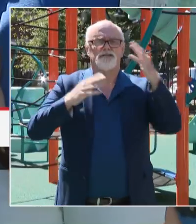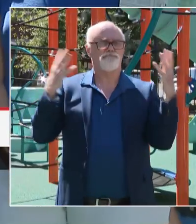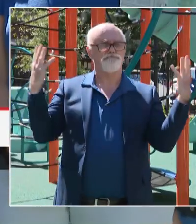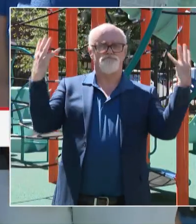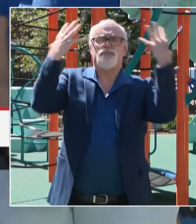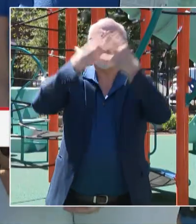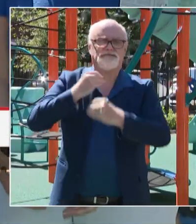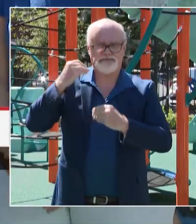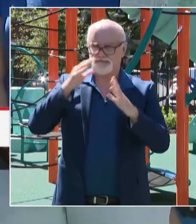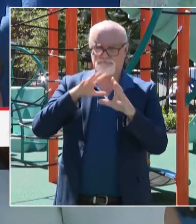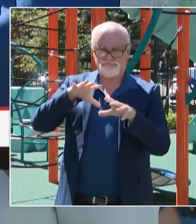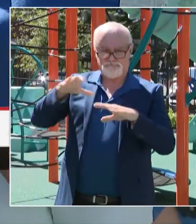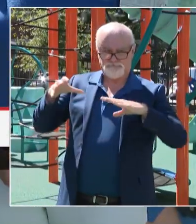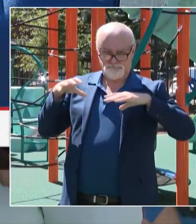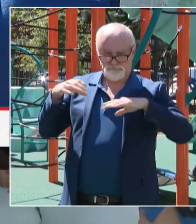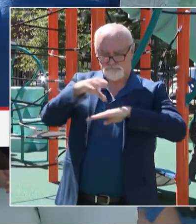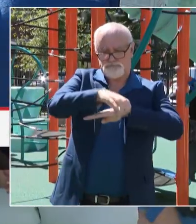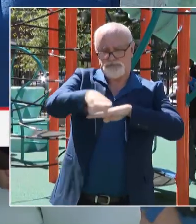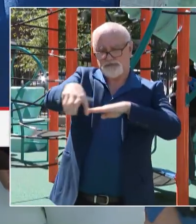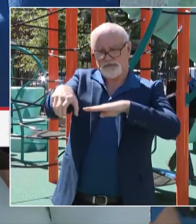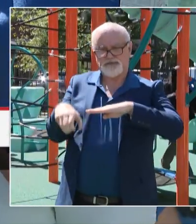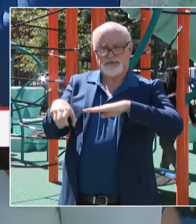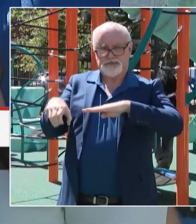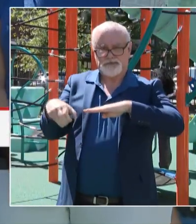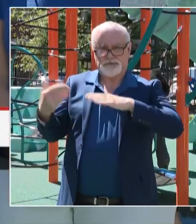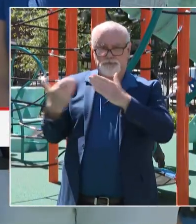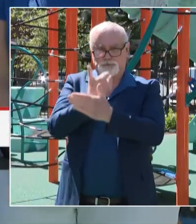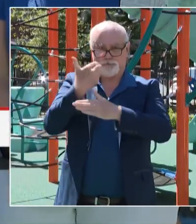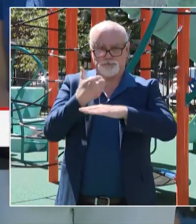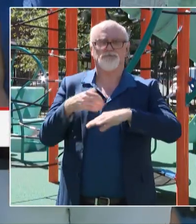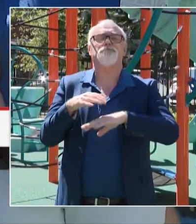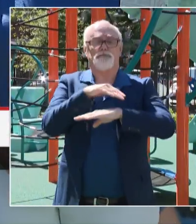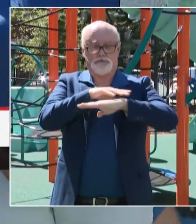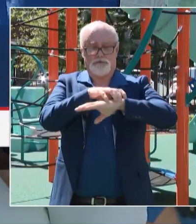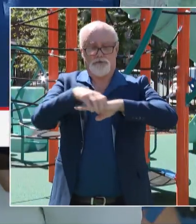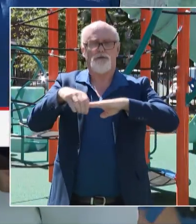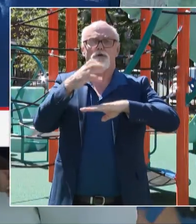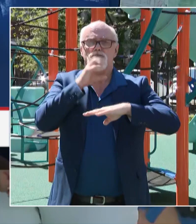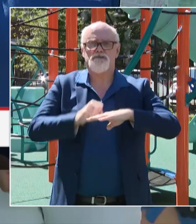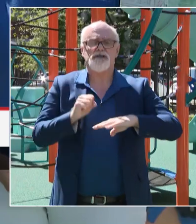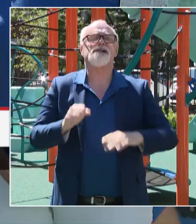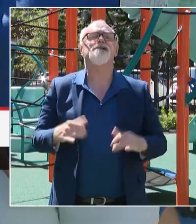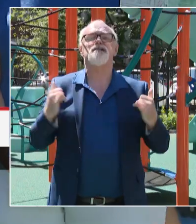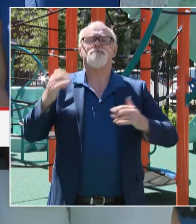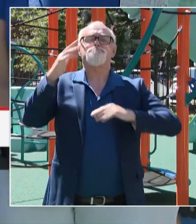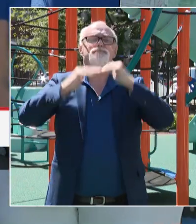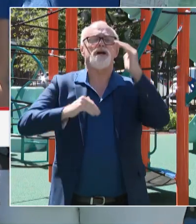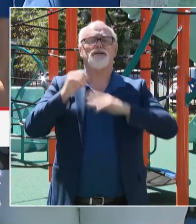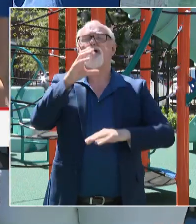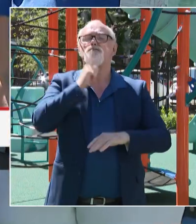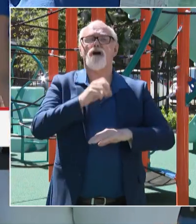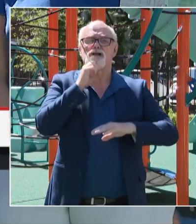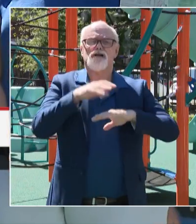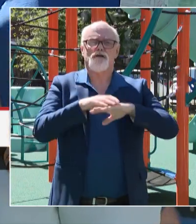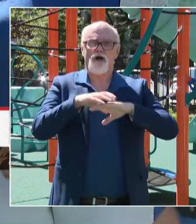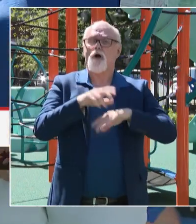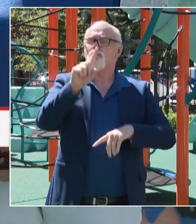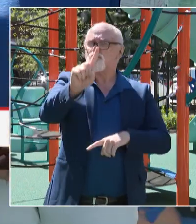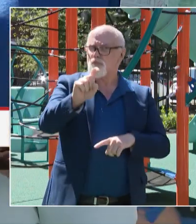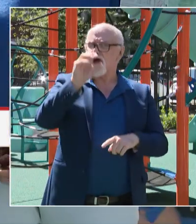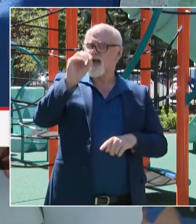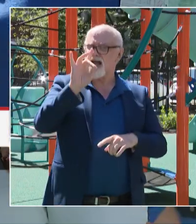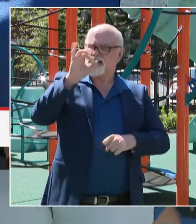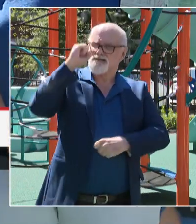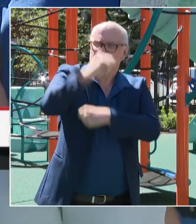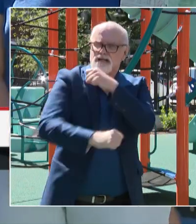neighborhood, in bringing a 108-year-old school, a much-needed improvement. So I